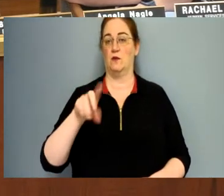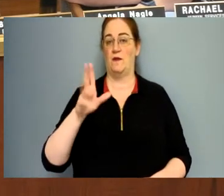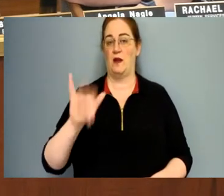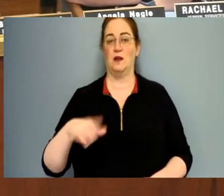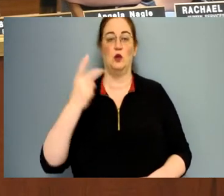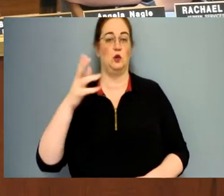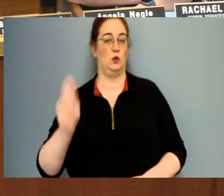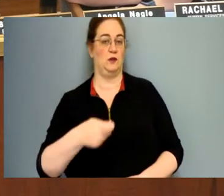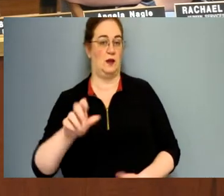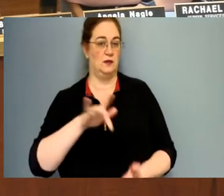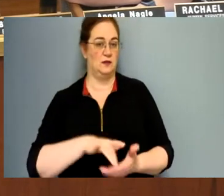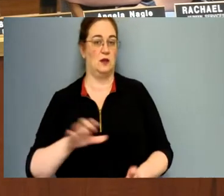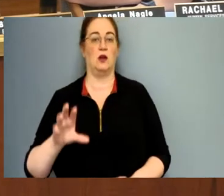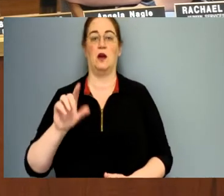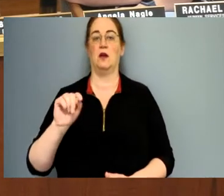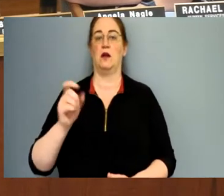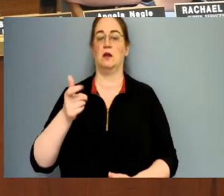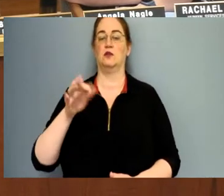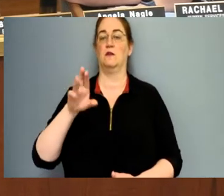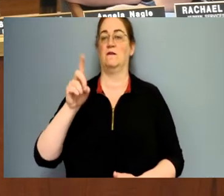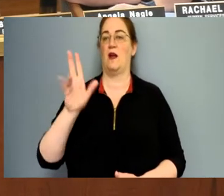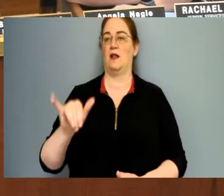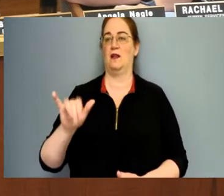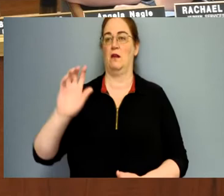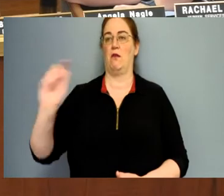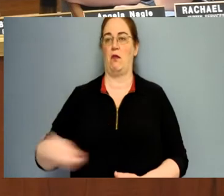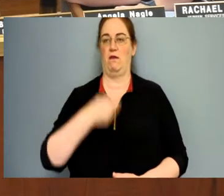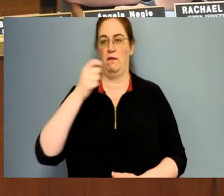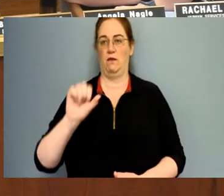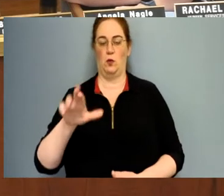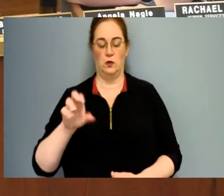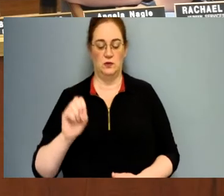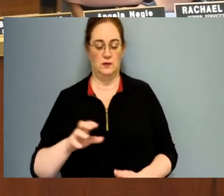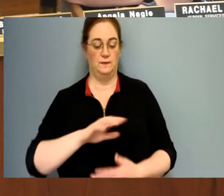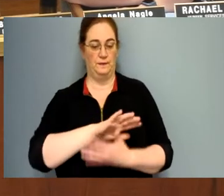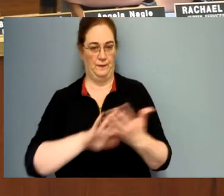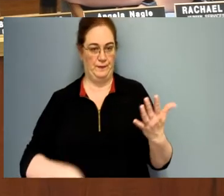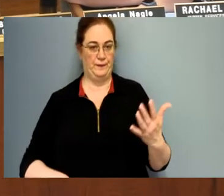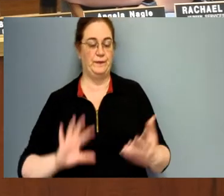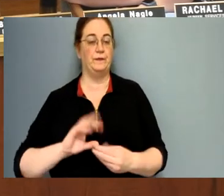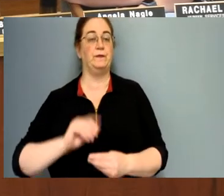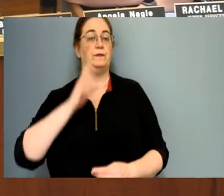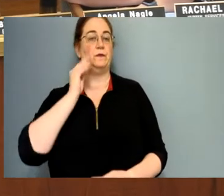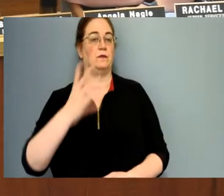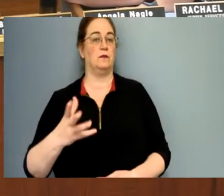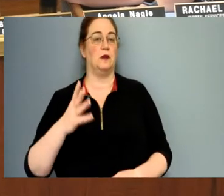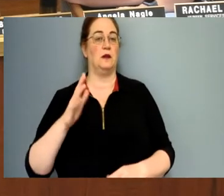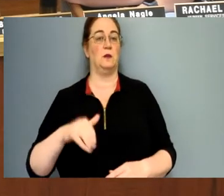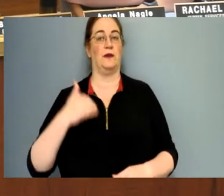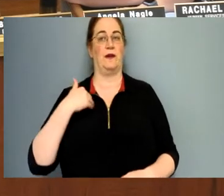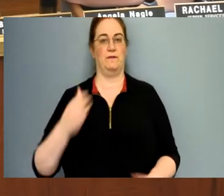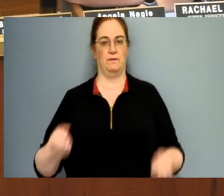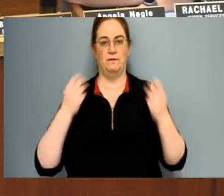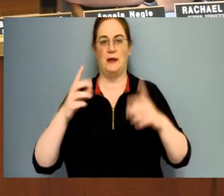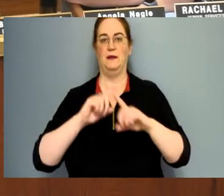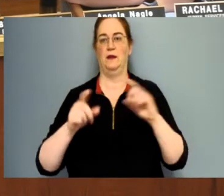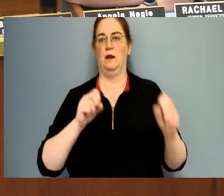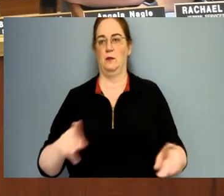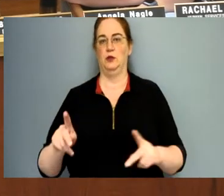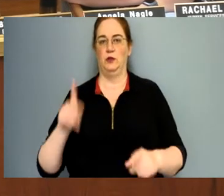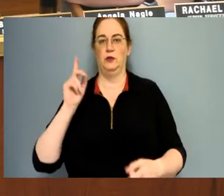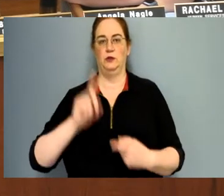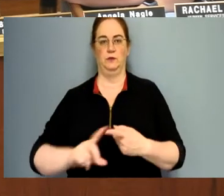tennis centers, and the Oxford Valley Golf Course. I want to mention that we have many opportunities